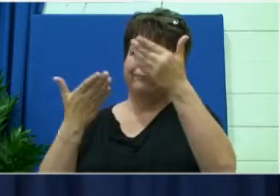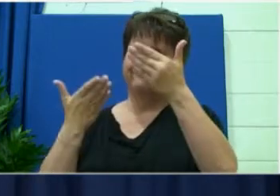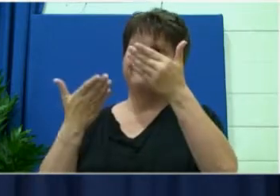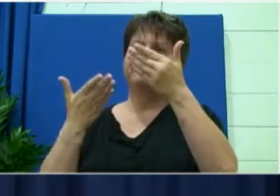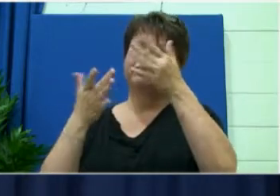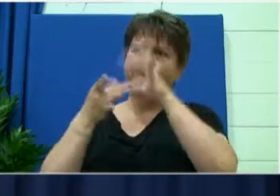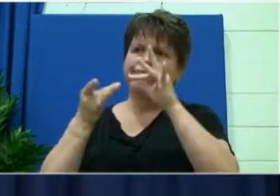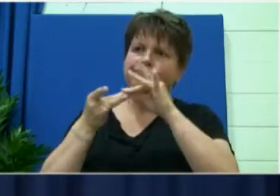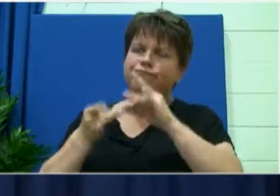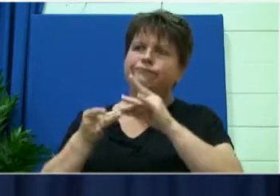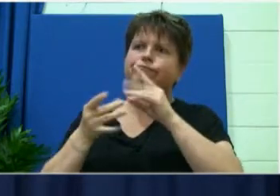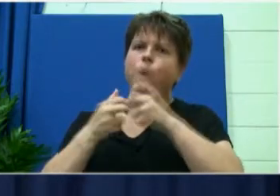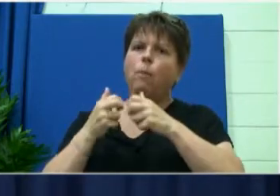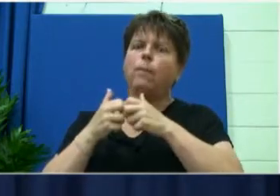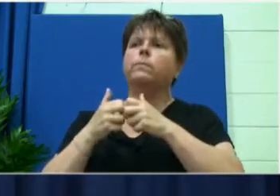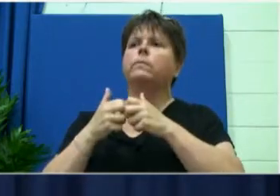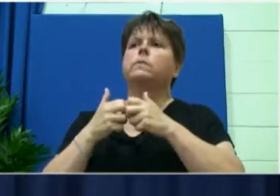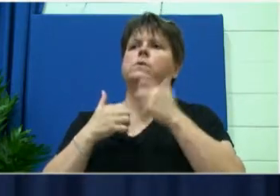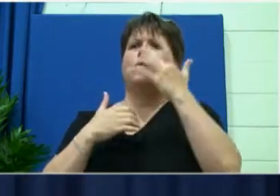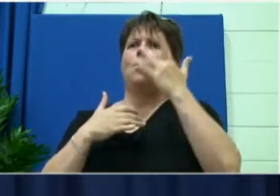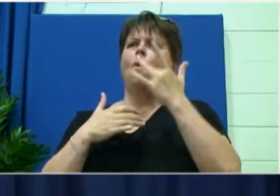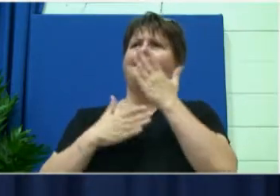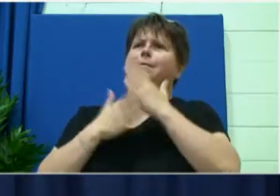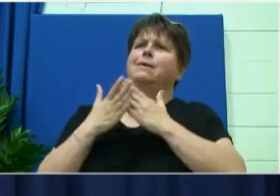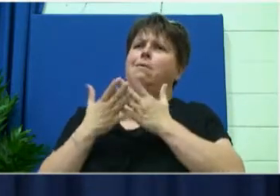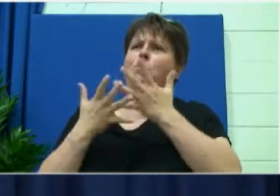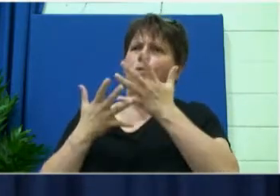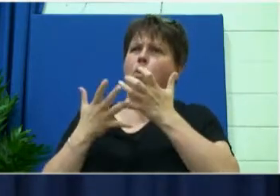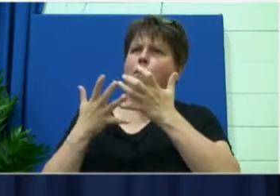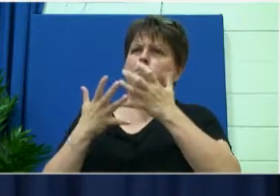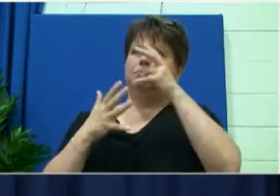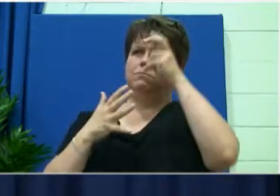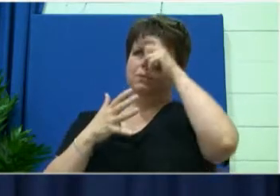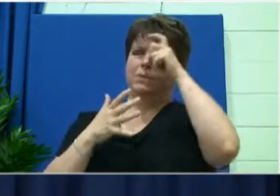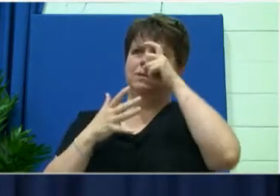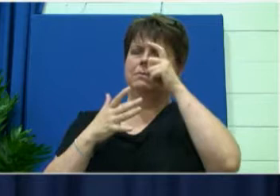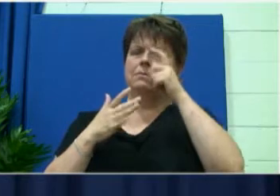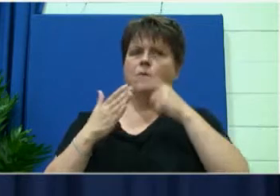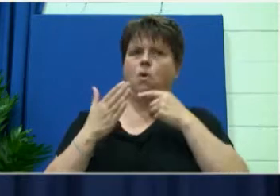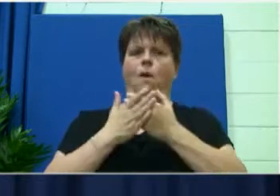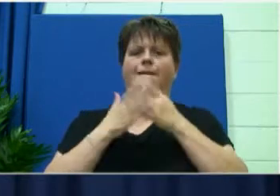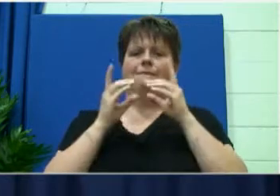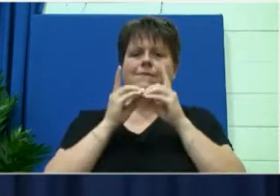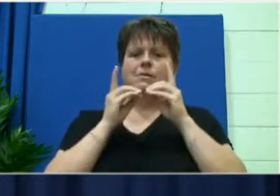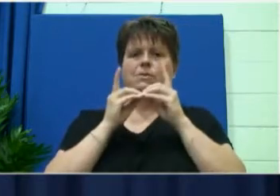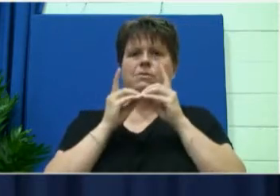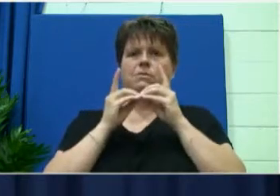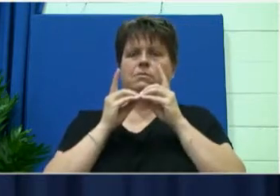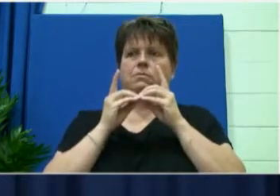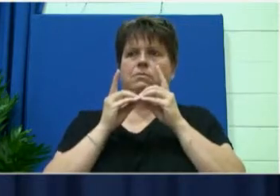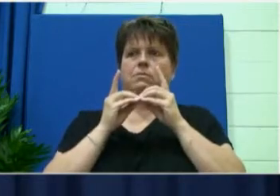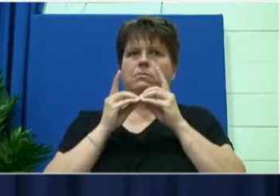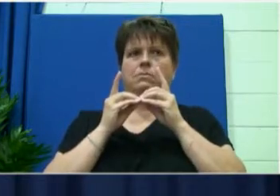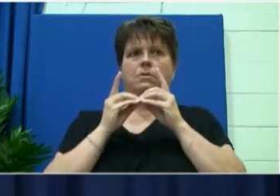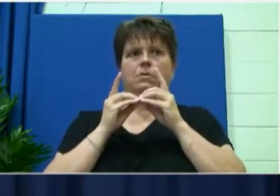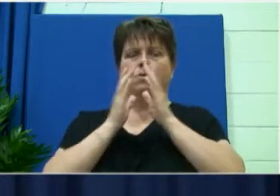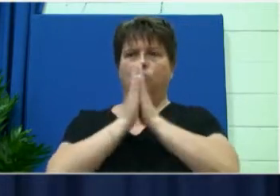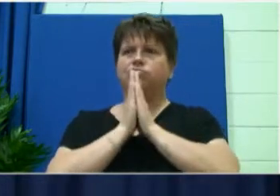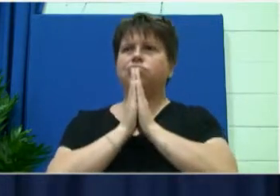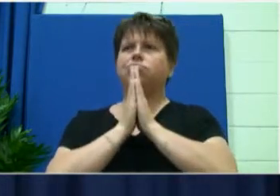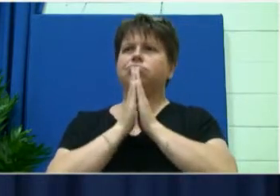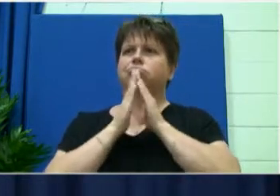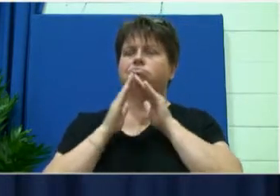man. Why is it that some who seek wisdom come to the desert and are zealous in prayer and